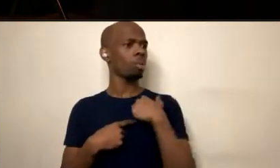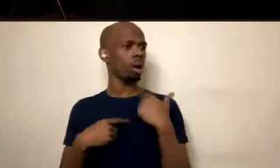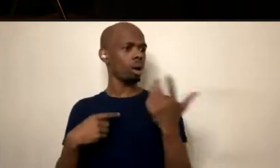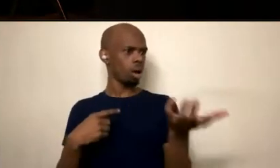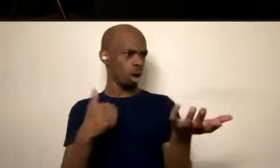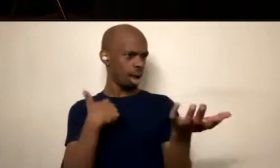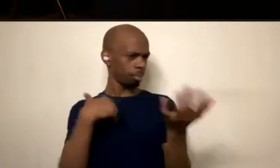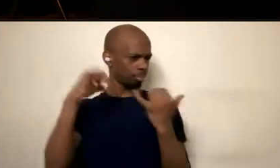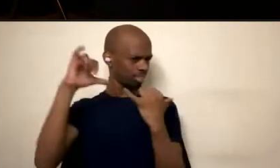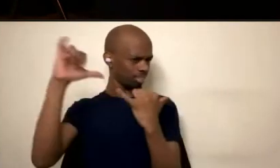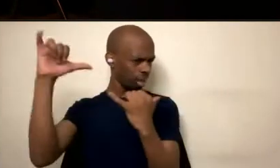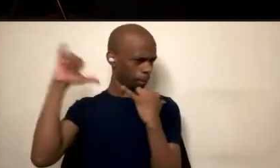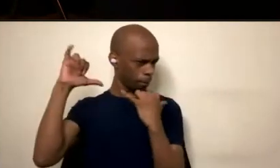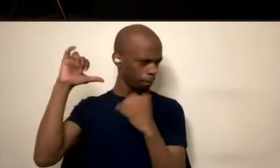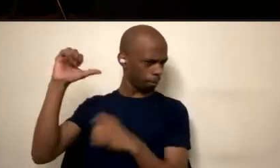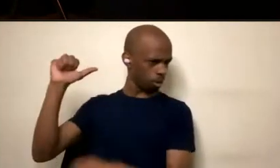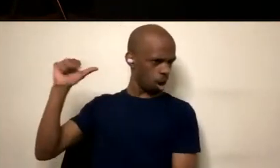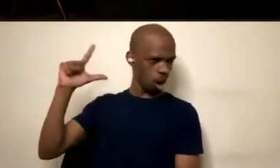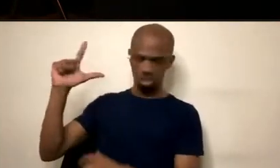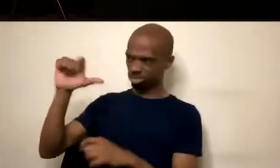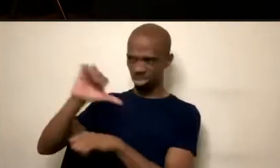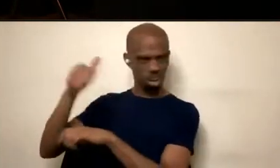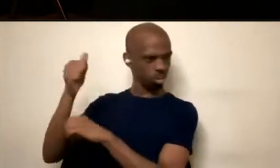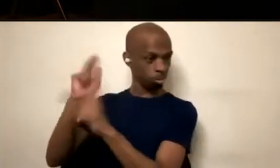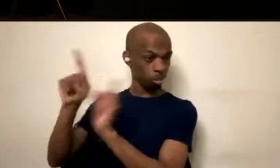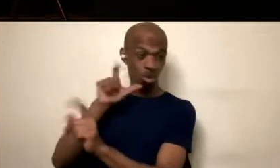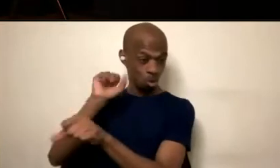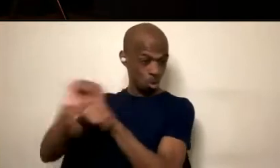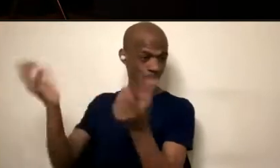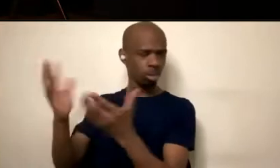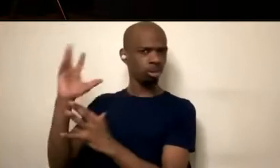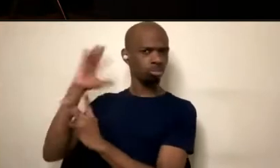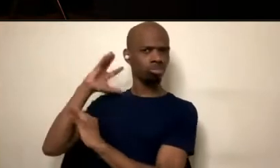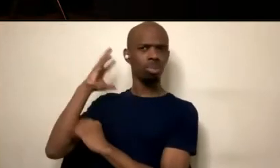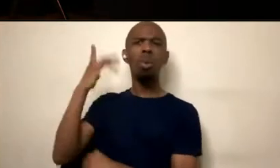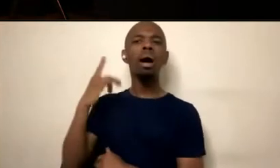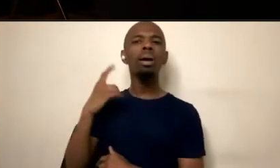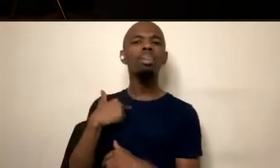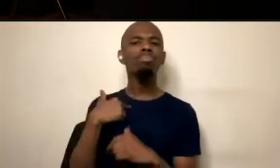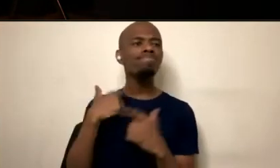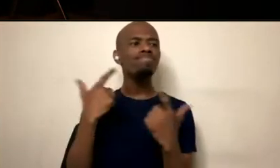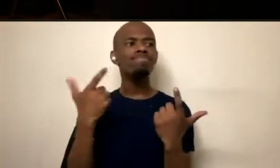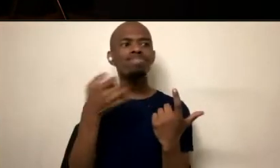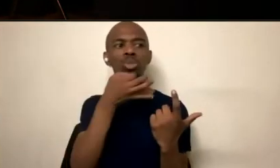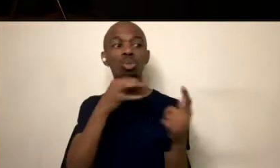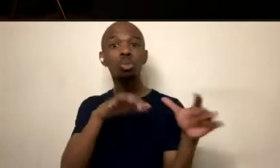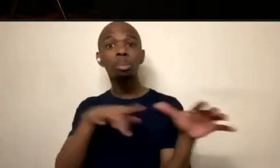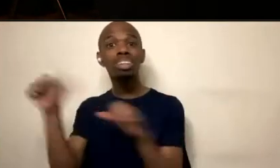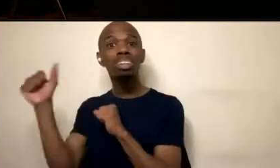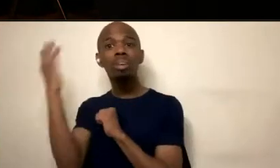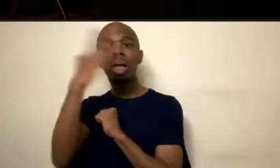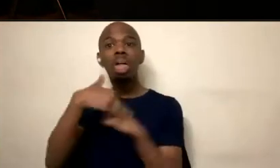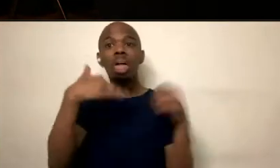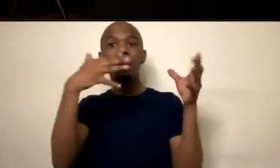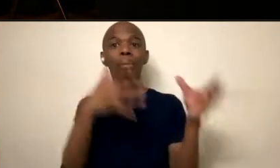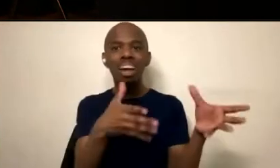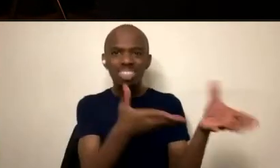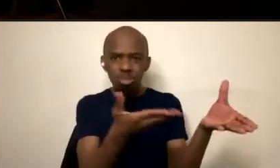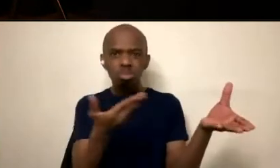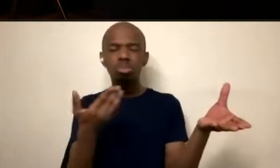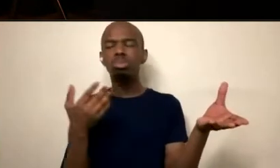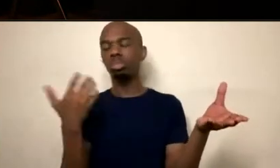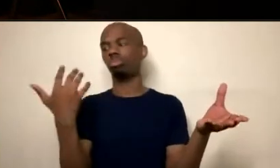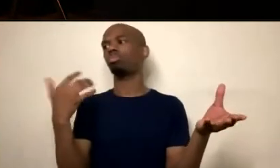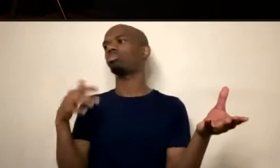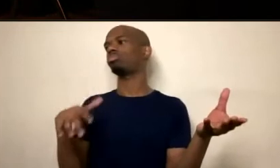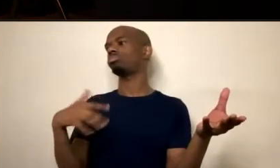gigs in children's detention and facilities, because, you know, I'm an artist, I'm magnificent, I'm very